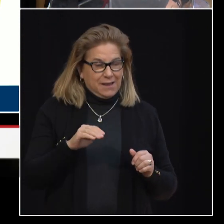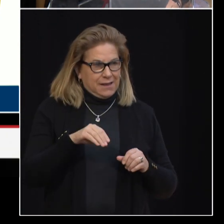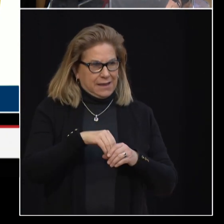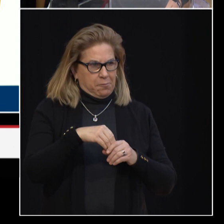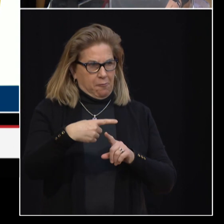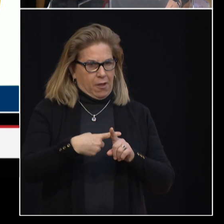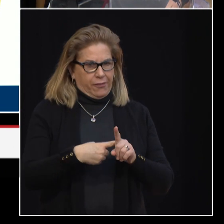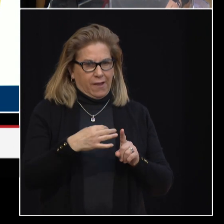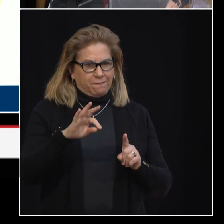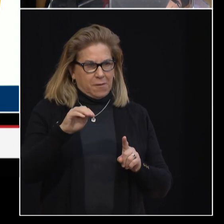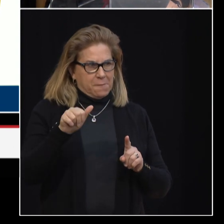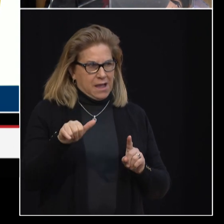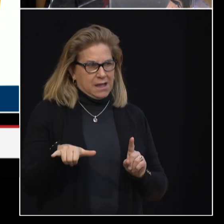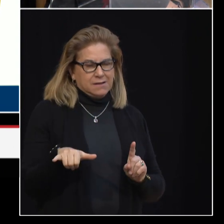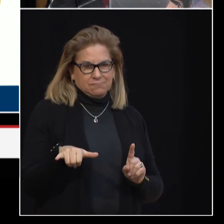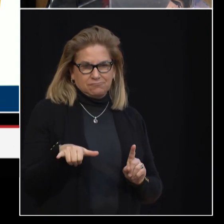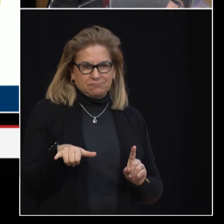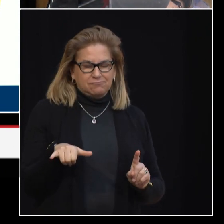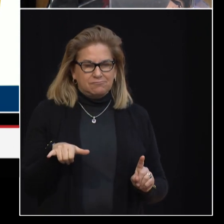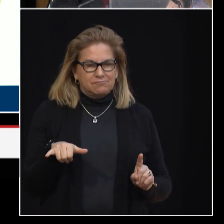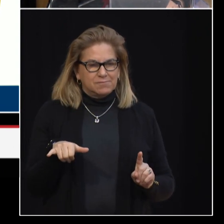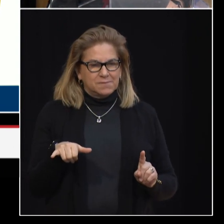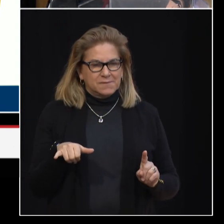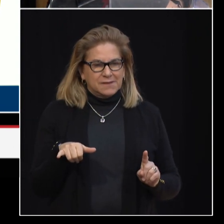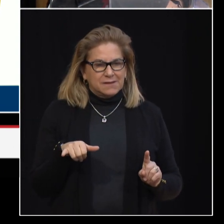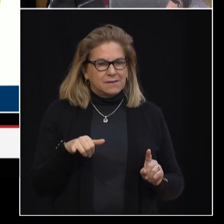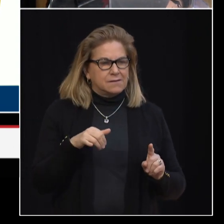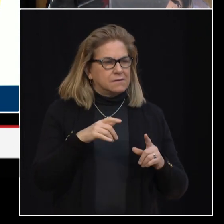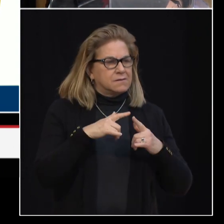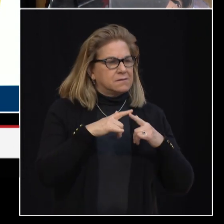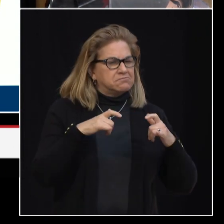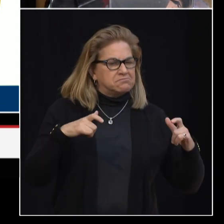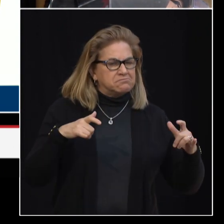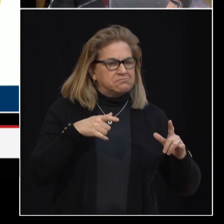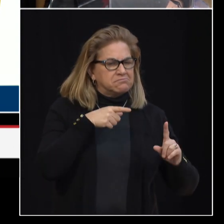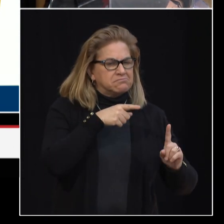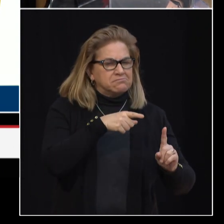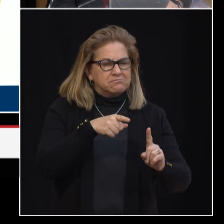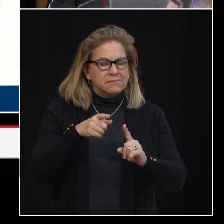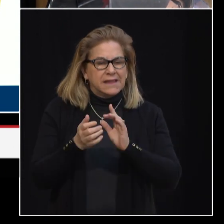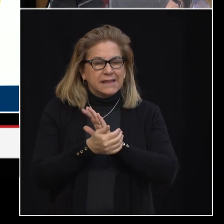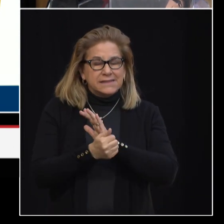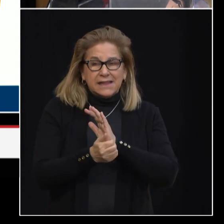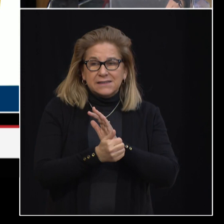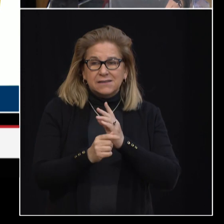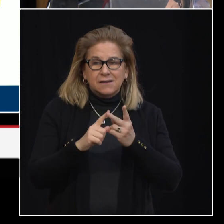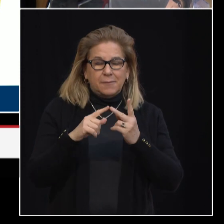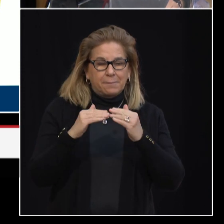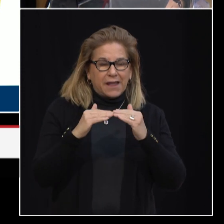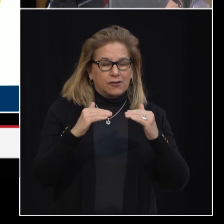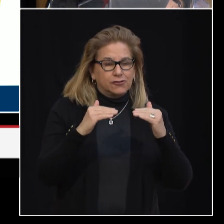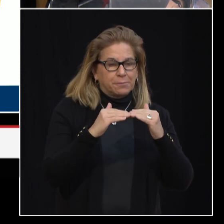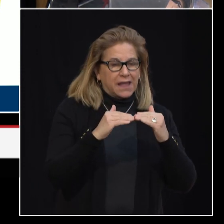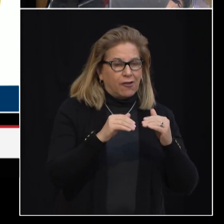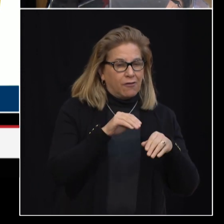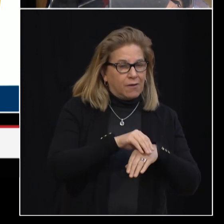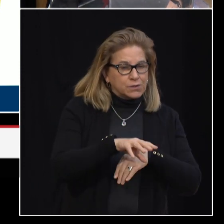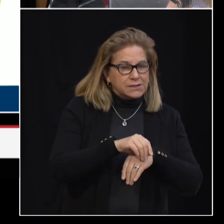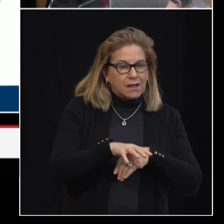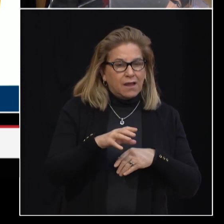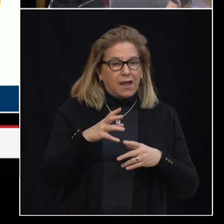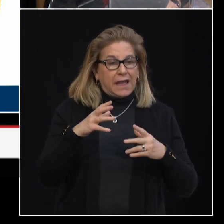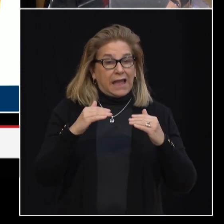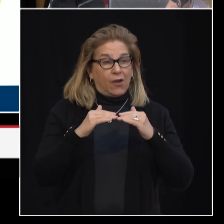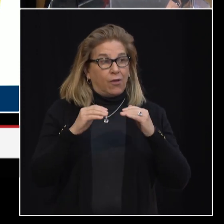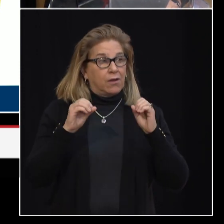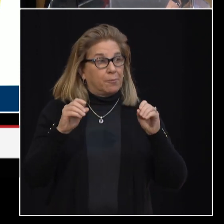been able to build, but we will talk about all of the opportunities for communities of color to participate in green